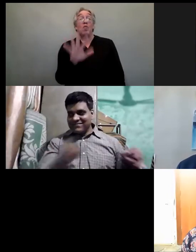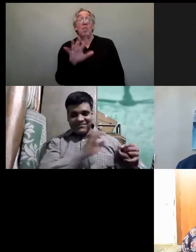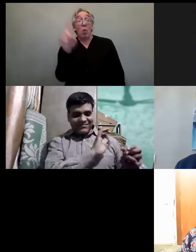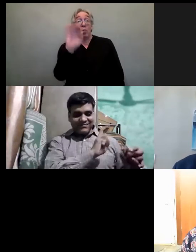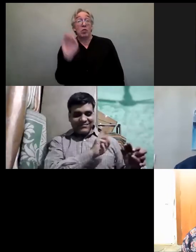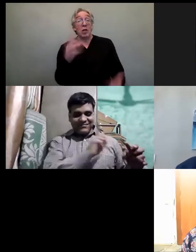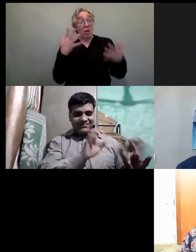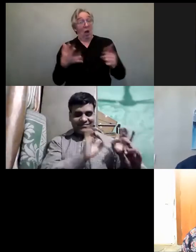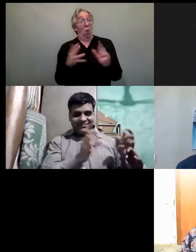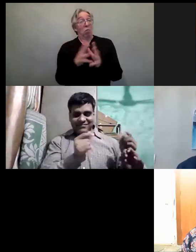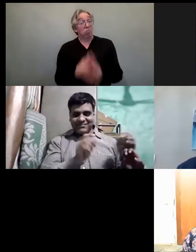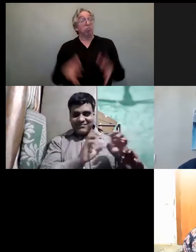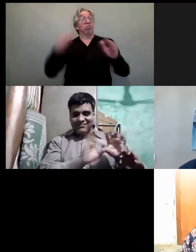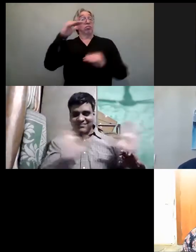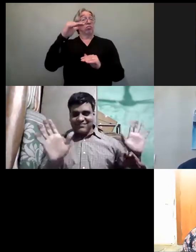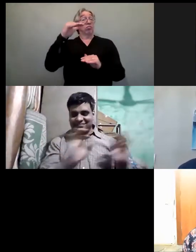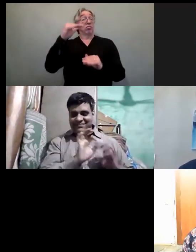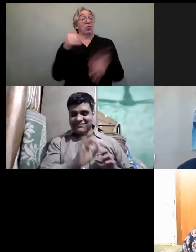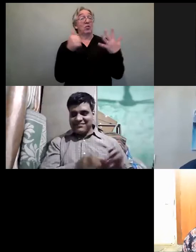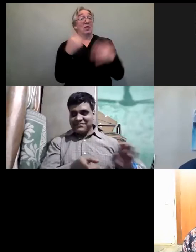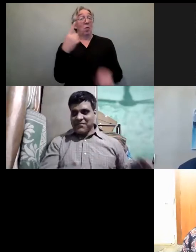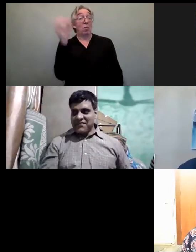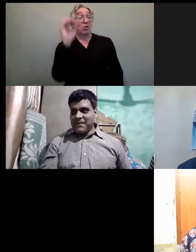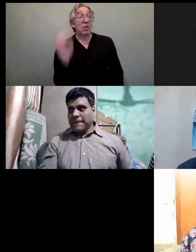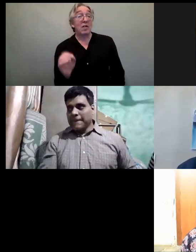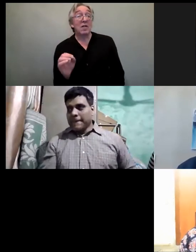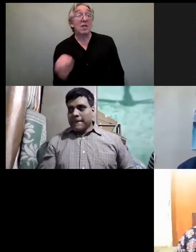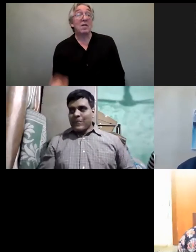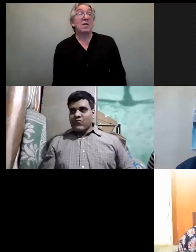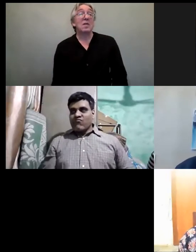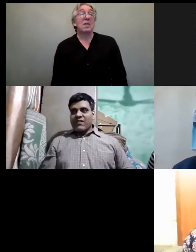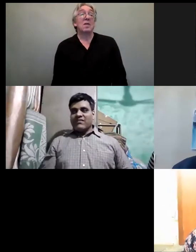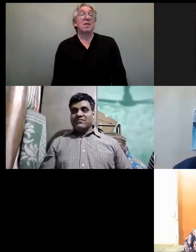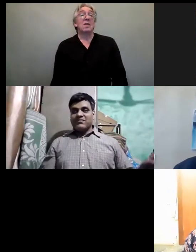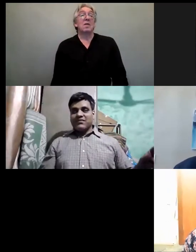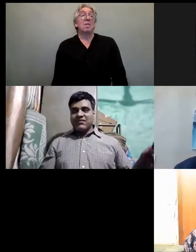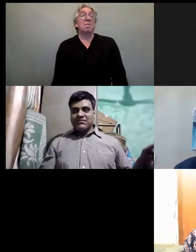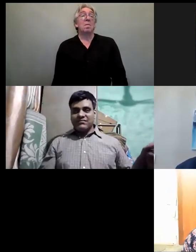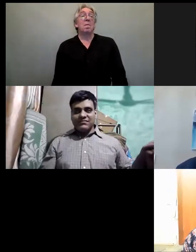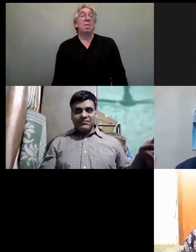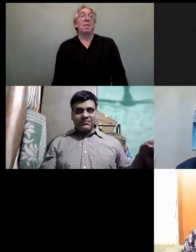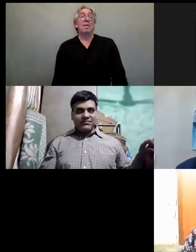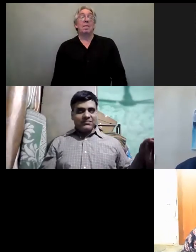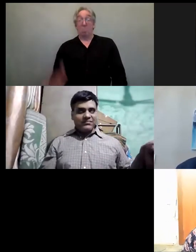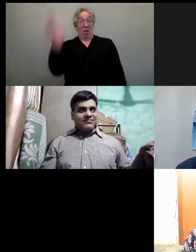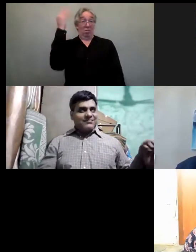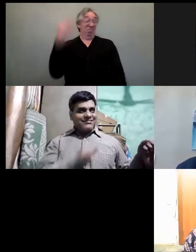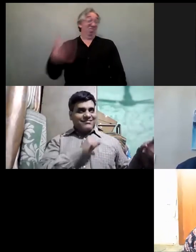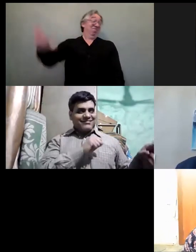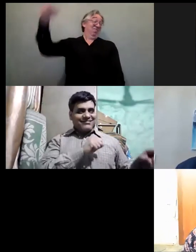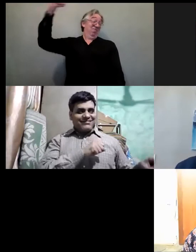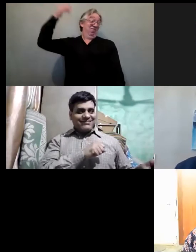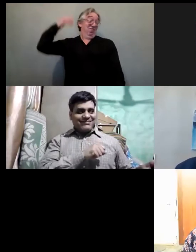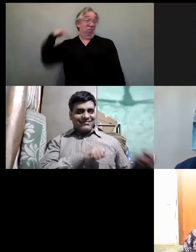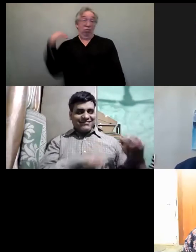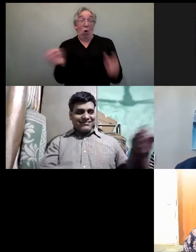almost no country had such definition in place. And that's very important because you cannot deploy policies and programs if you don't have the